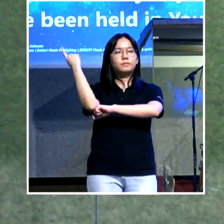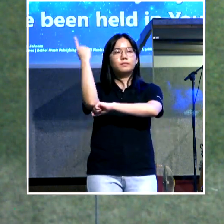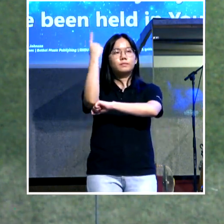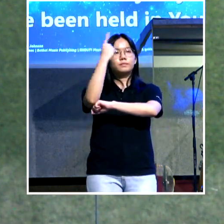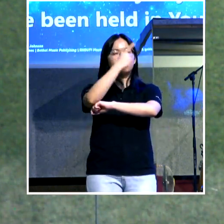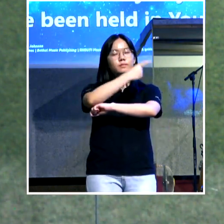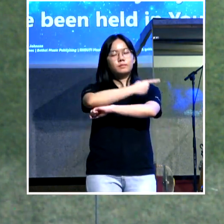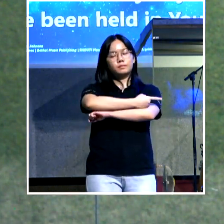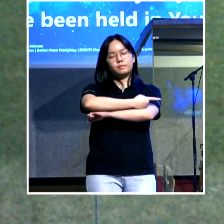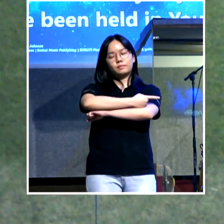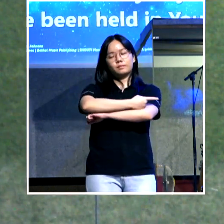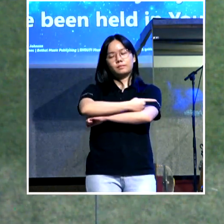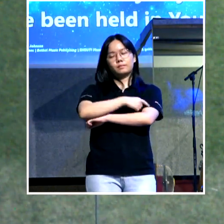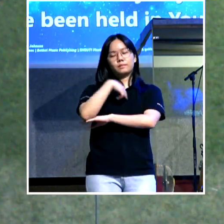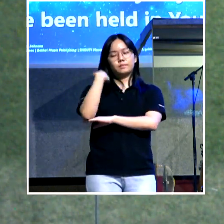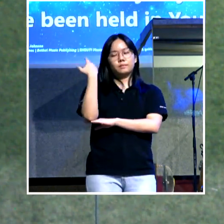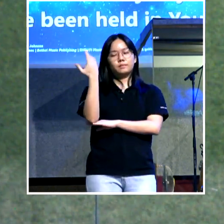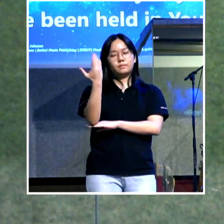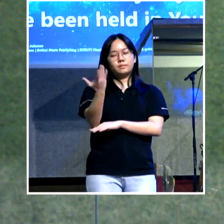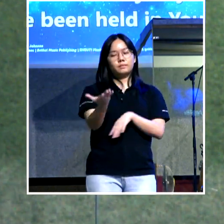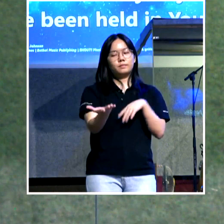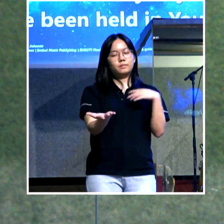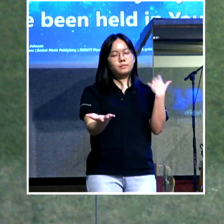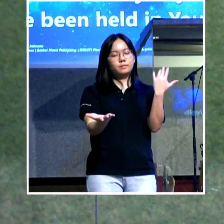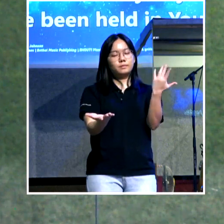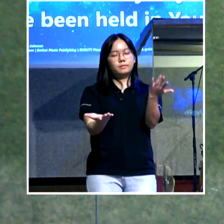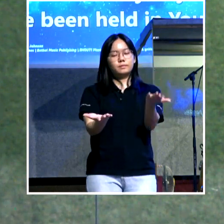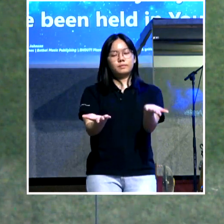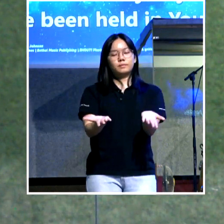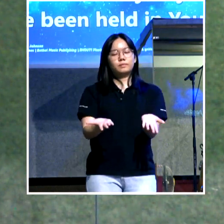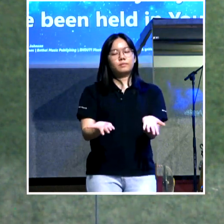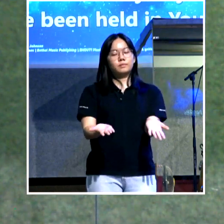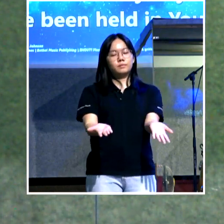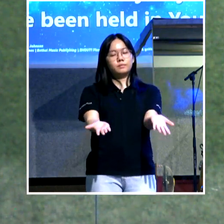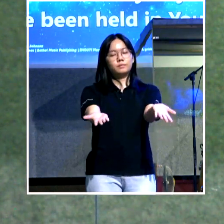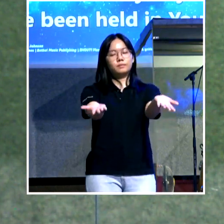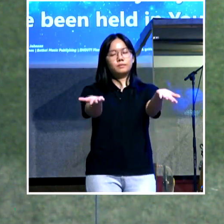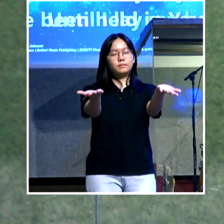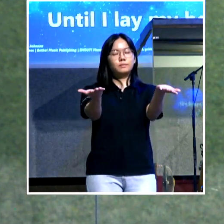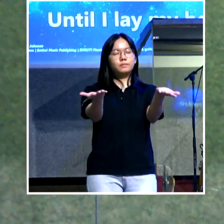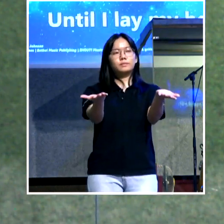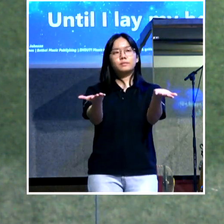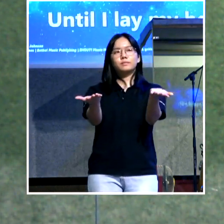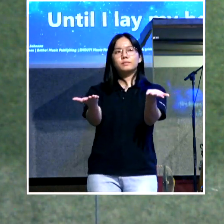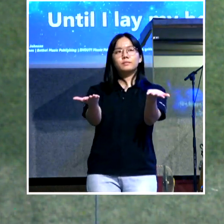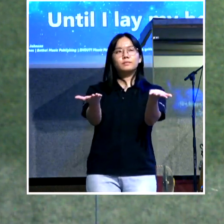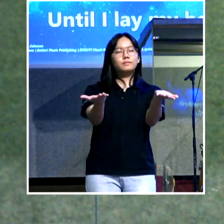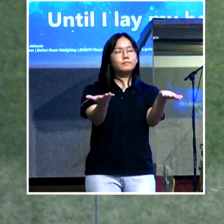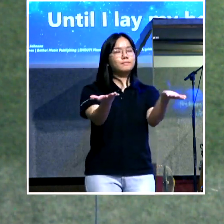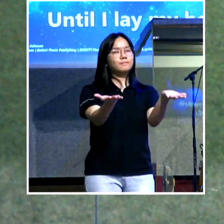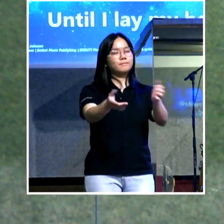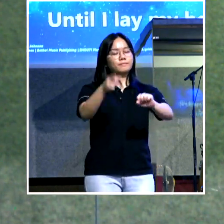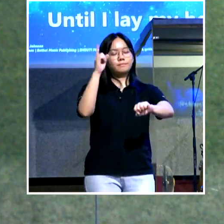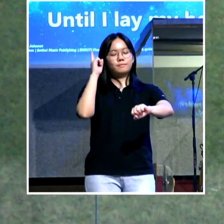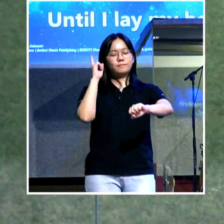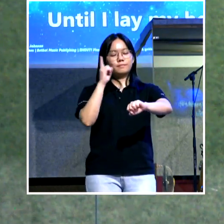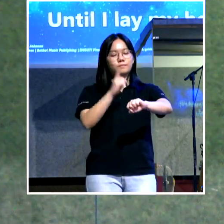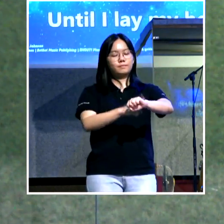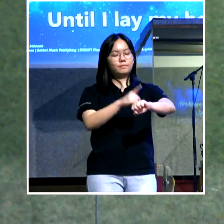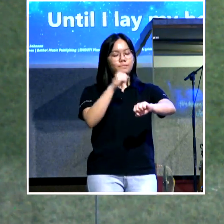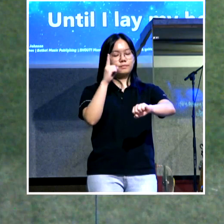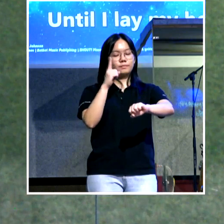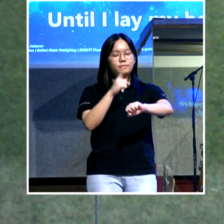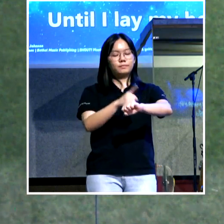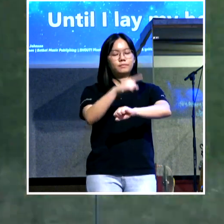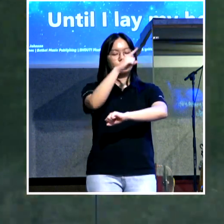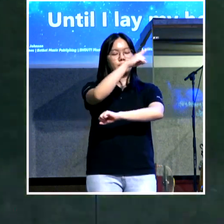All my days I've been held in your hands. From the